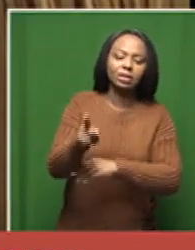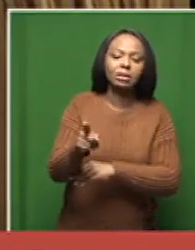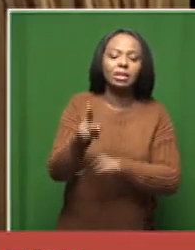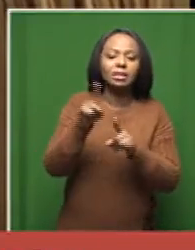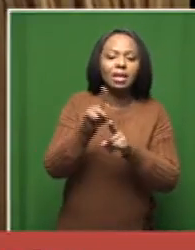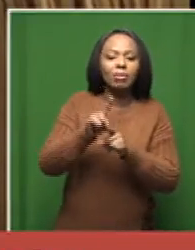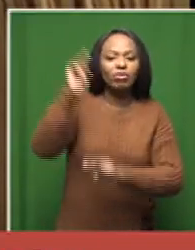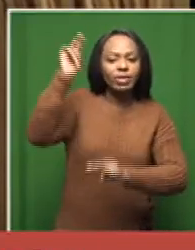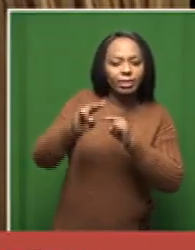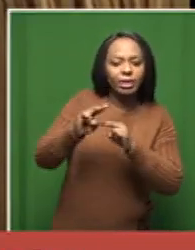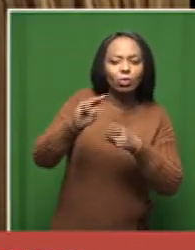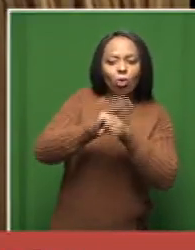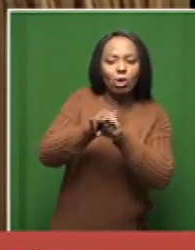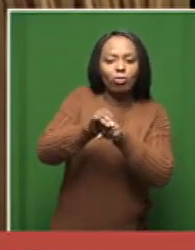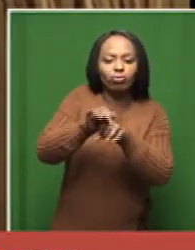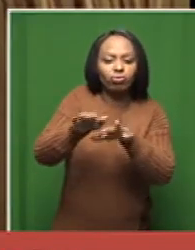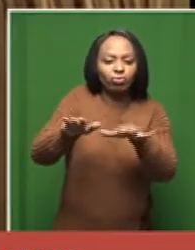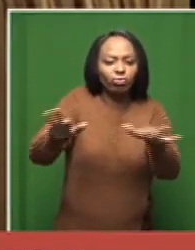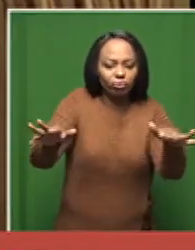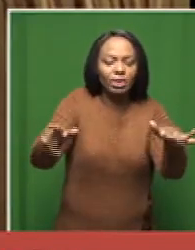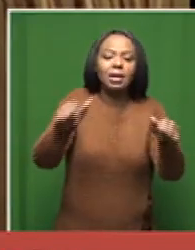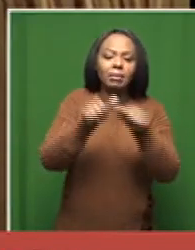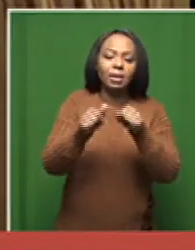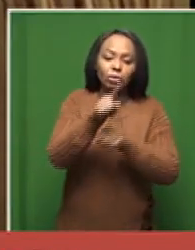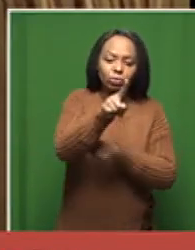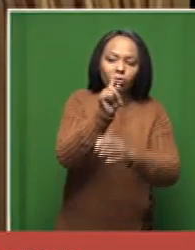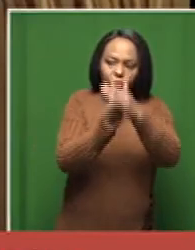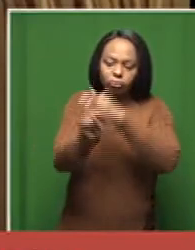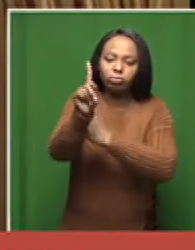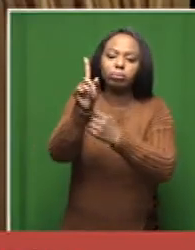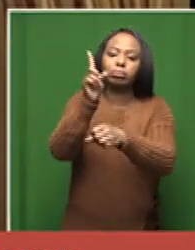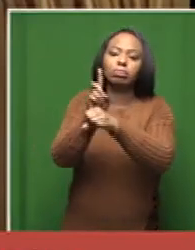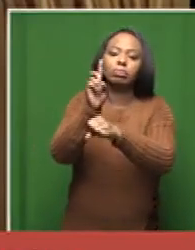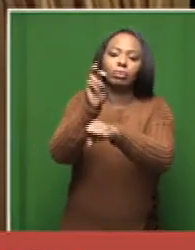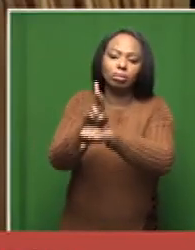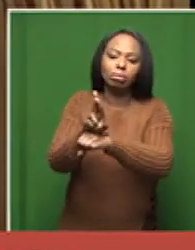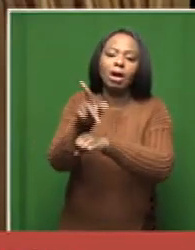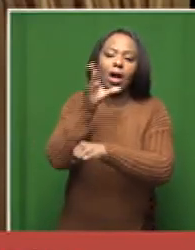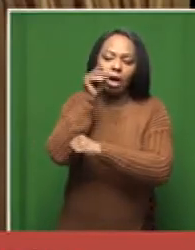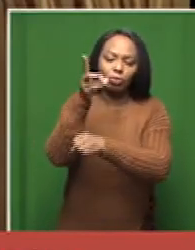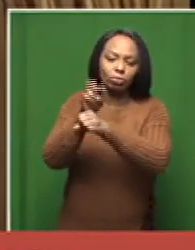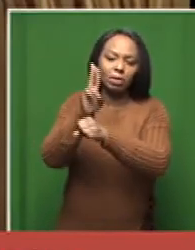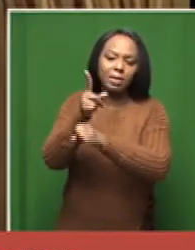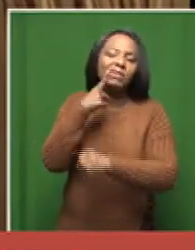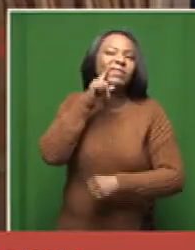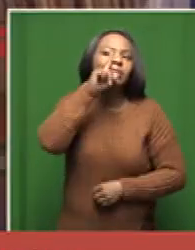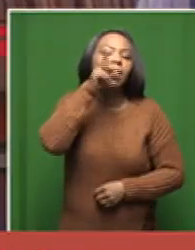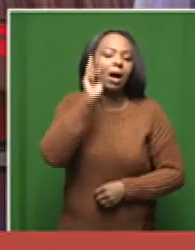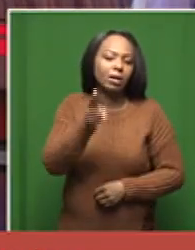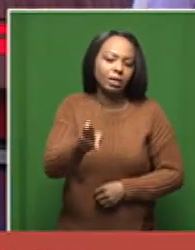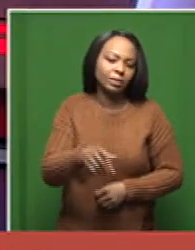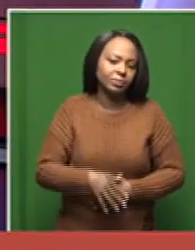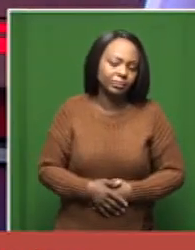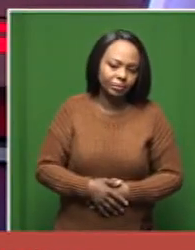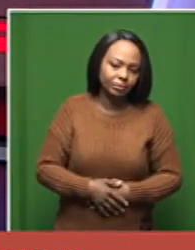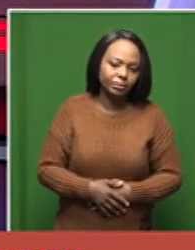limiting the spread of COVID, I would really strongly advise and recommend a COVID test. All right, so we're getting into the flu season. So